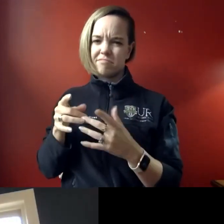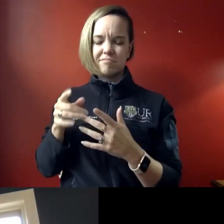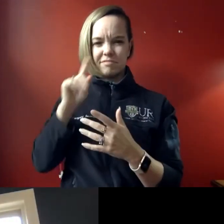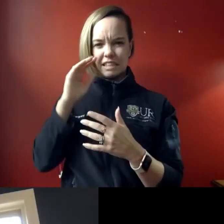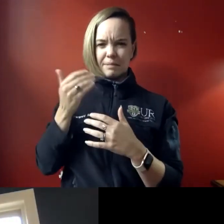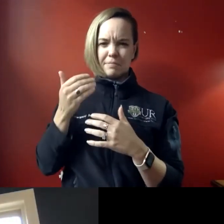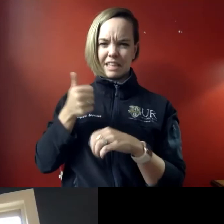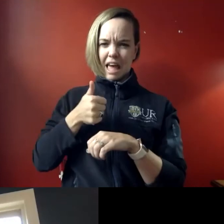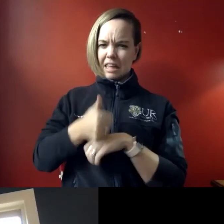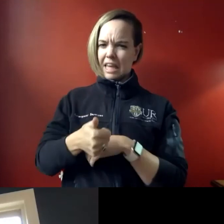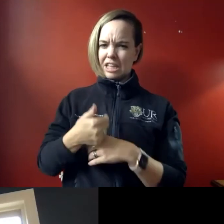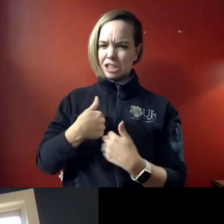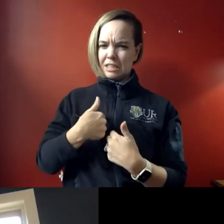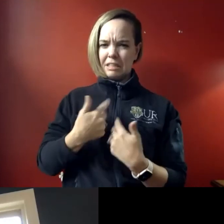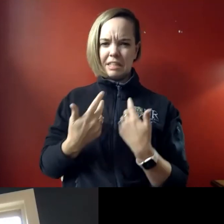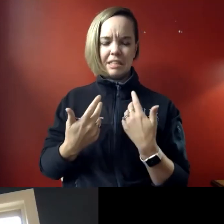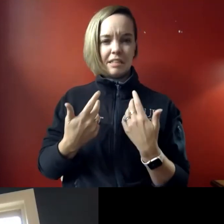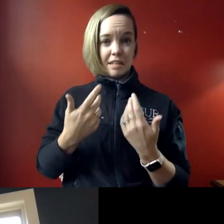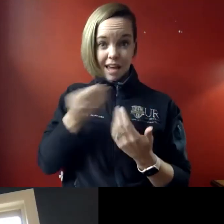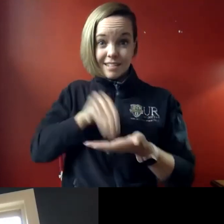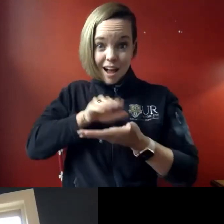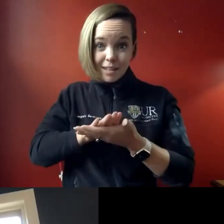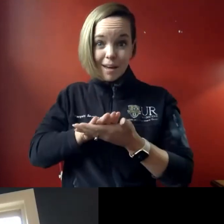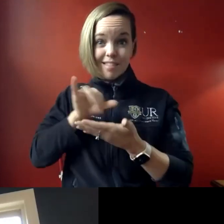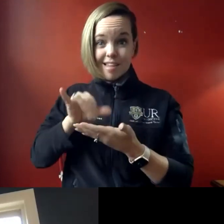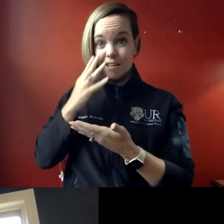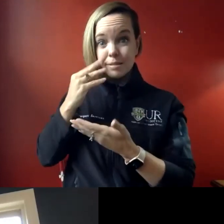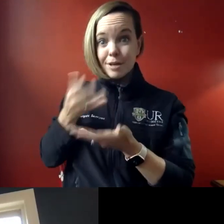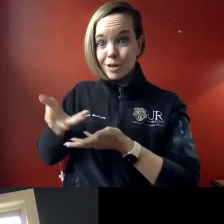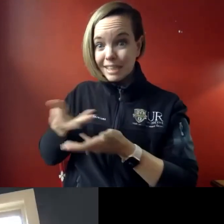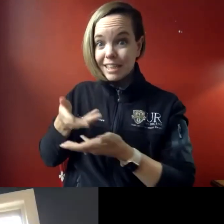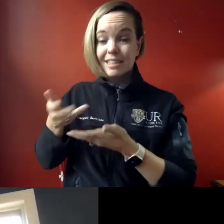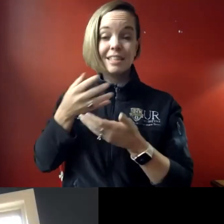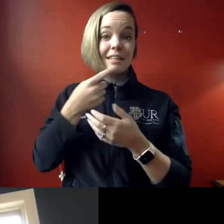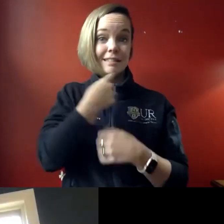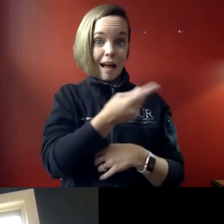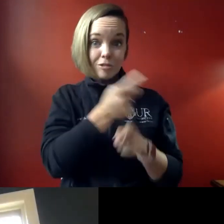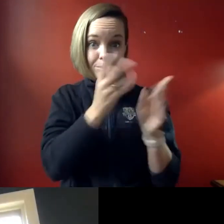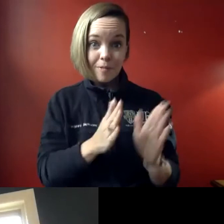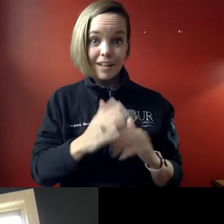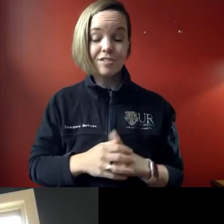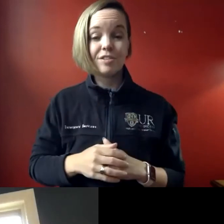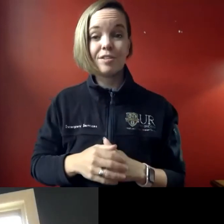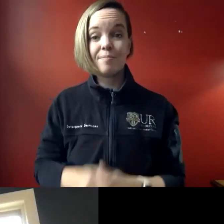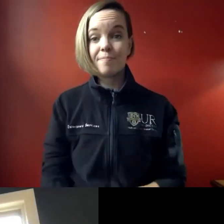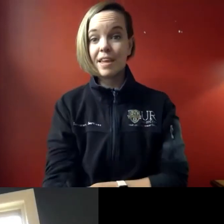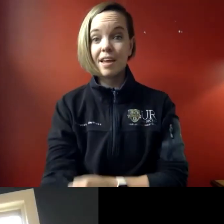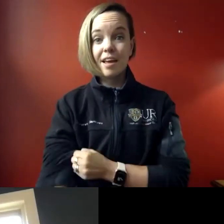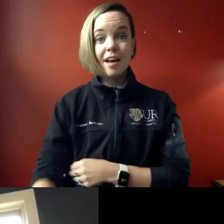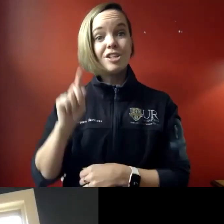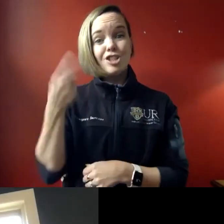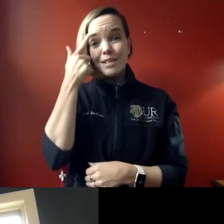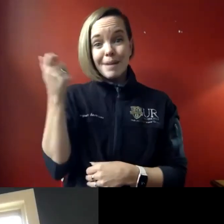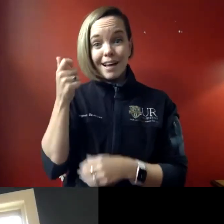help. You document the encounter. You tell a supervisor about it. Just because someone makes